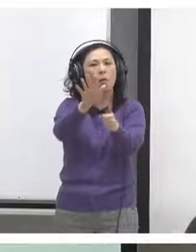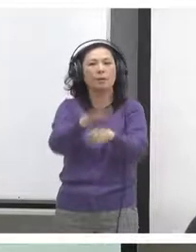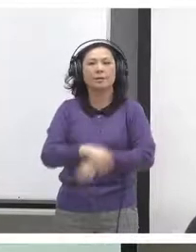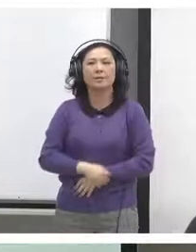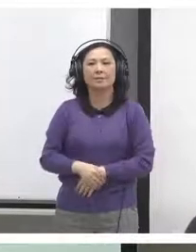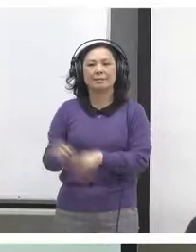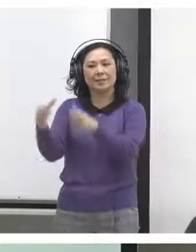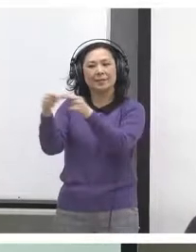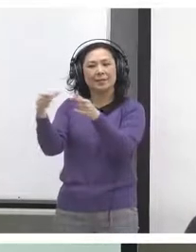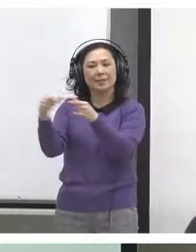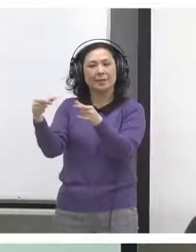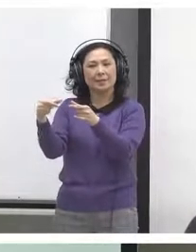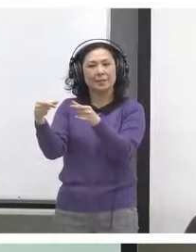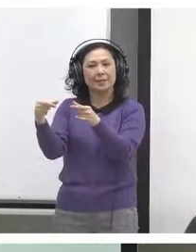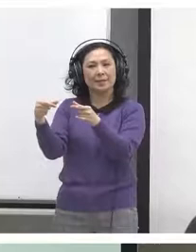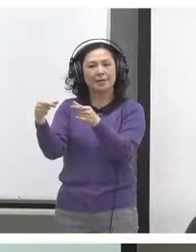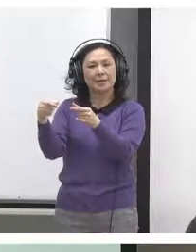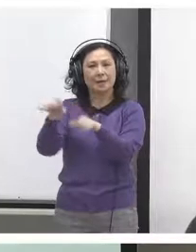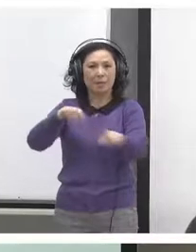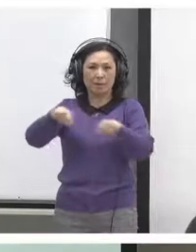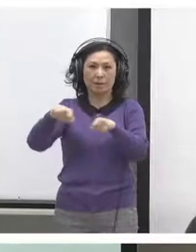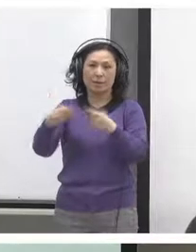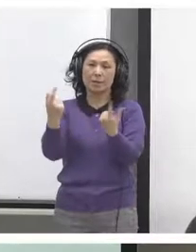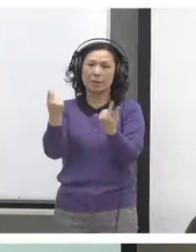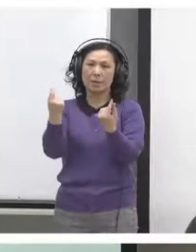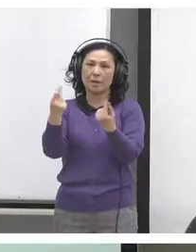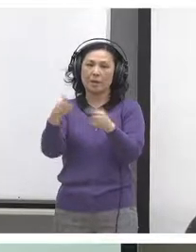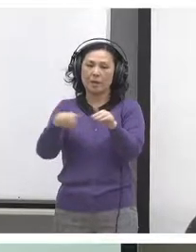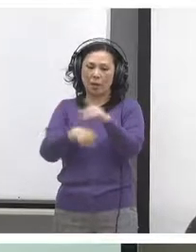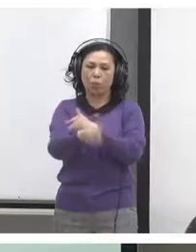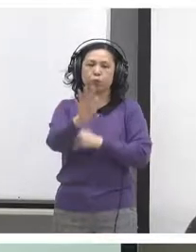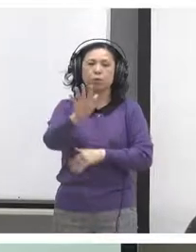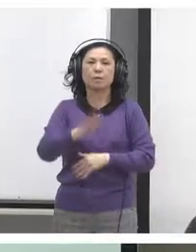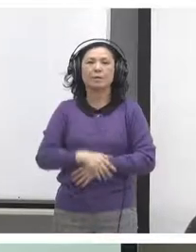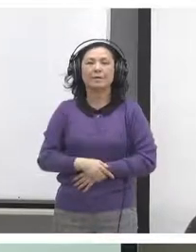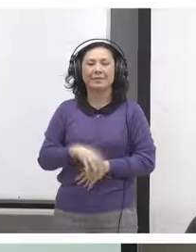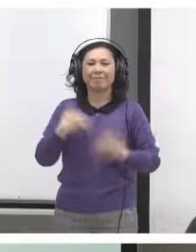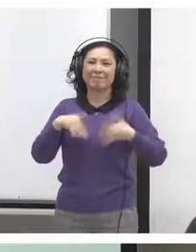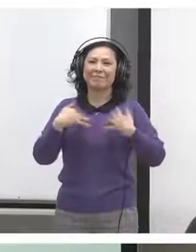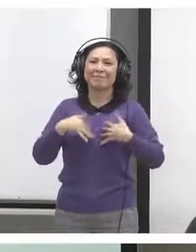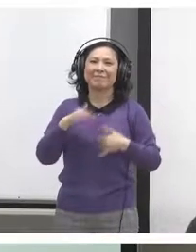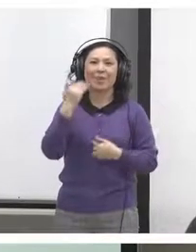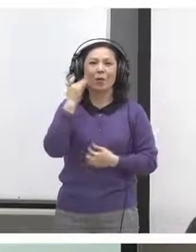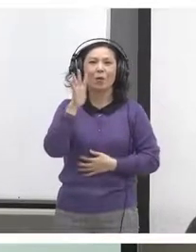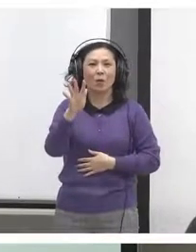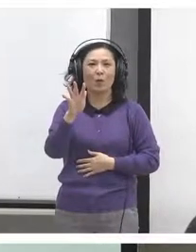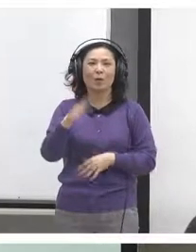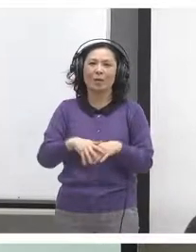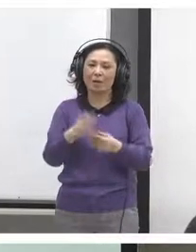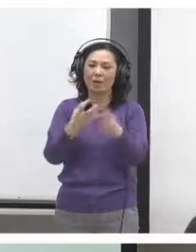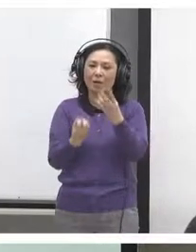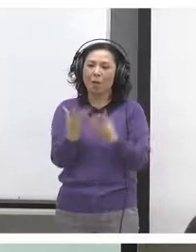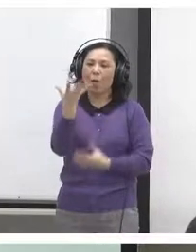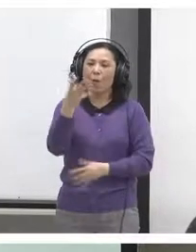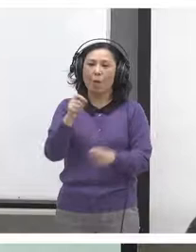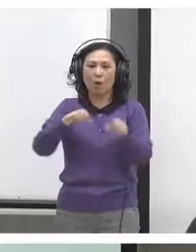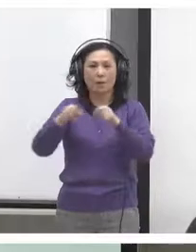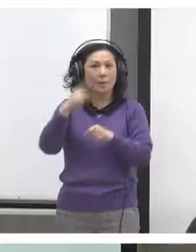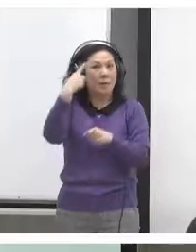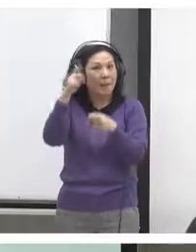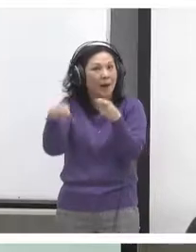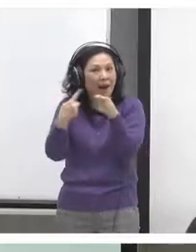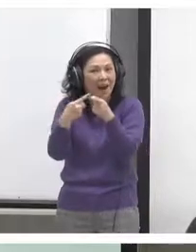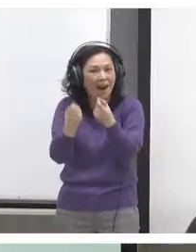collaborative projects will be happening in the next year. Okay, that's all from our side. Thank you for your time. I